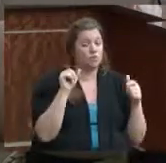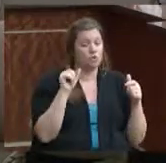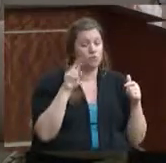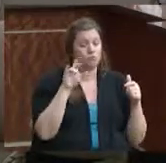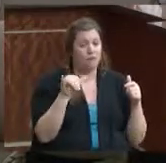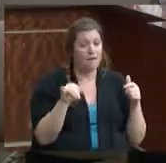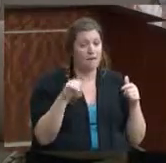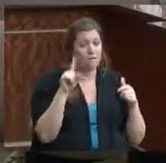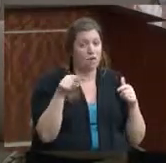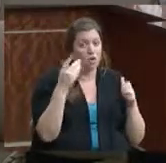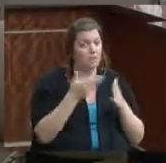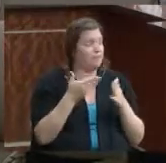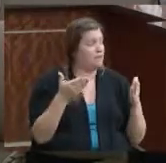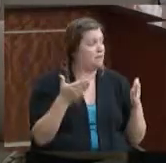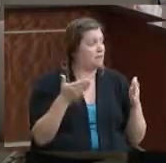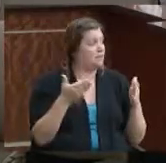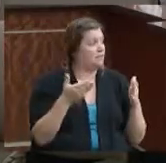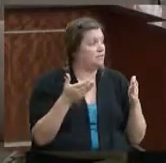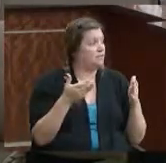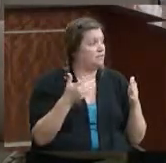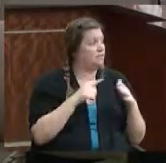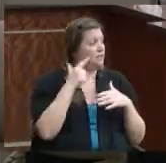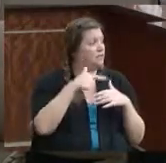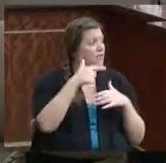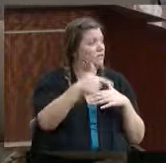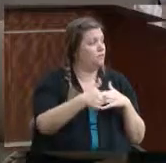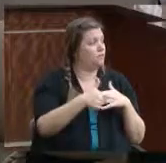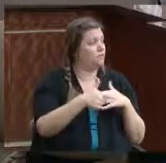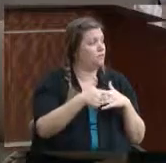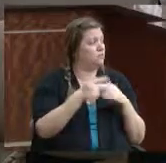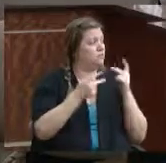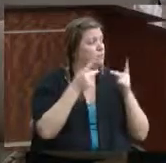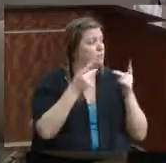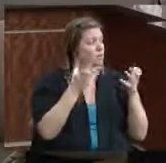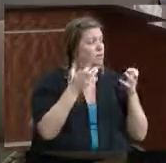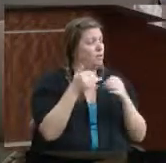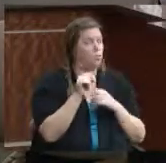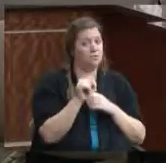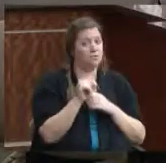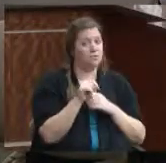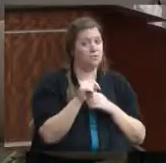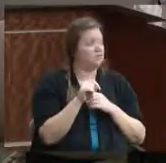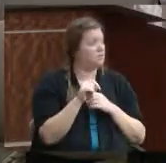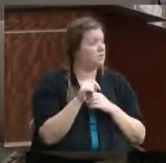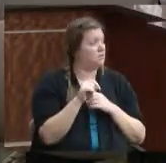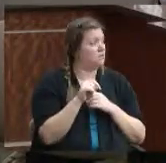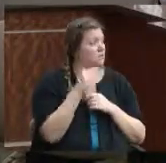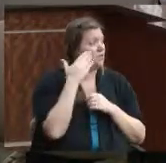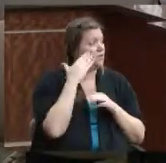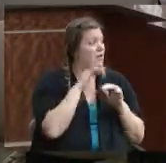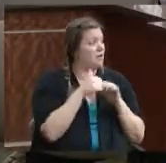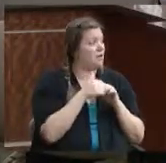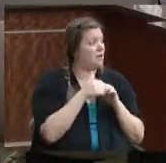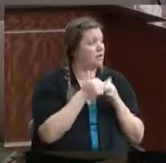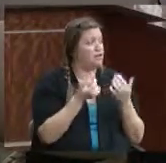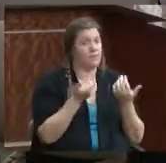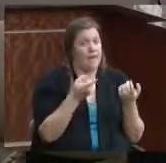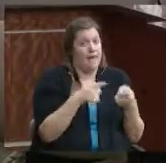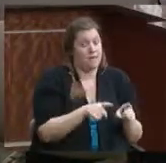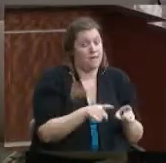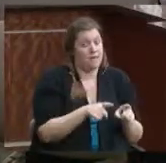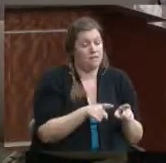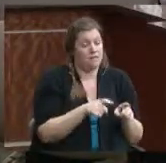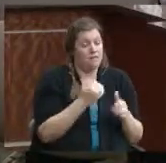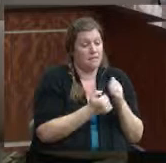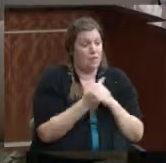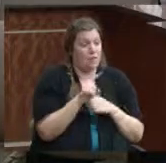the only thing in a zoning district, later down the road, you know, residents might want it. I don't know how this is all going to come into play. Is